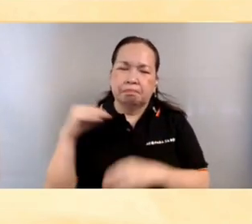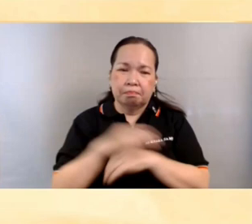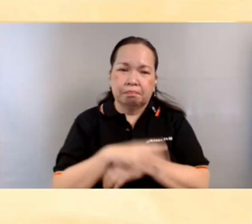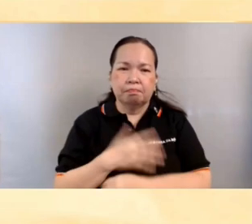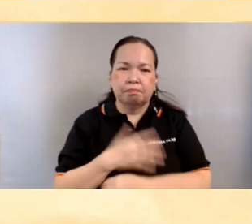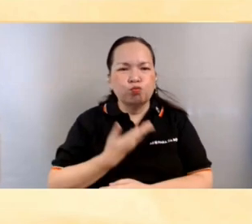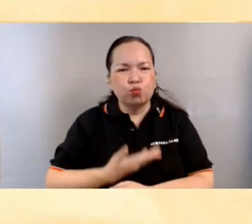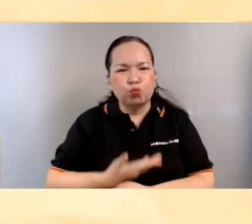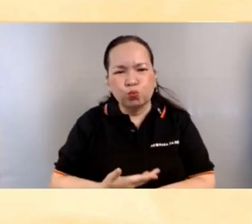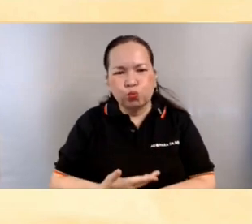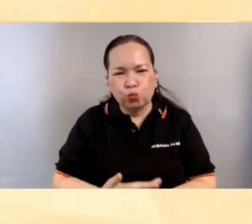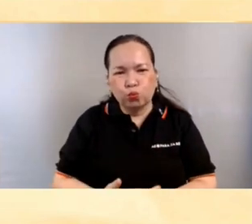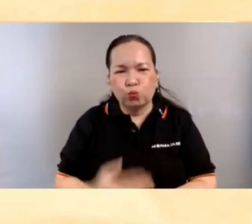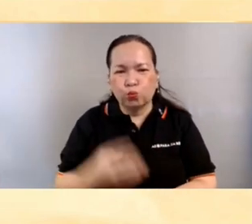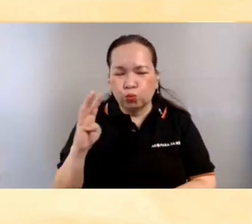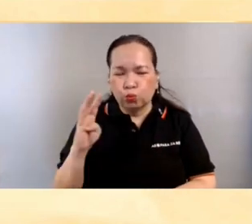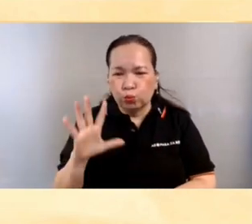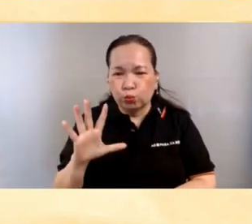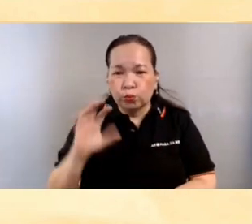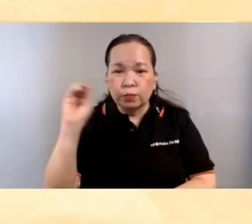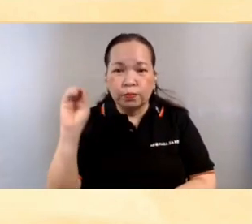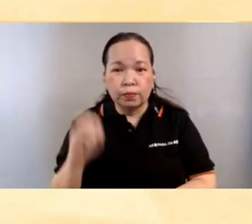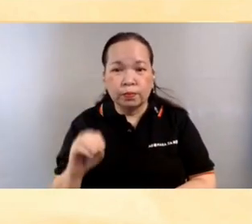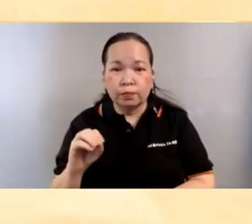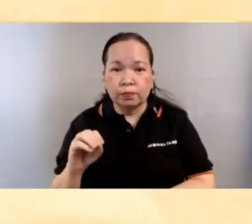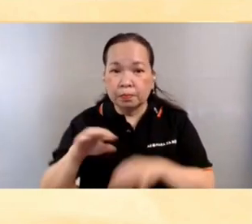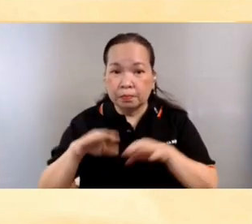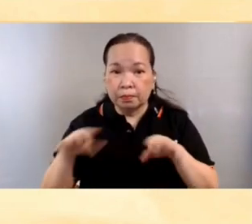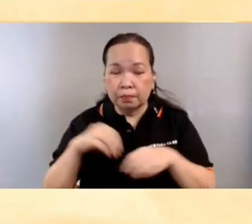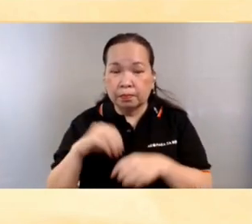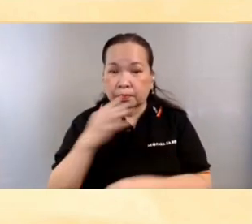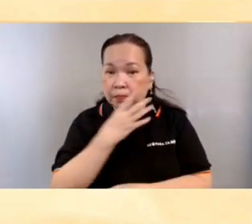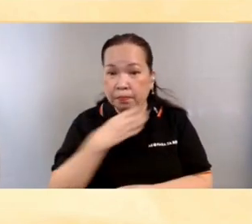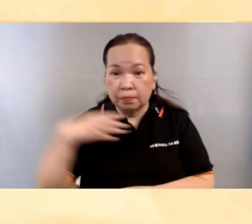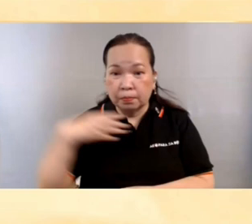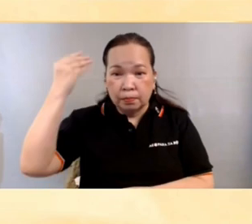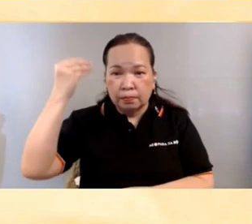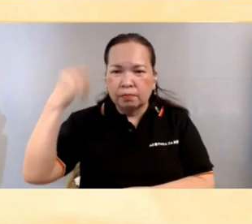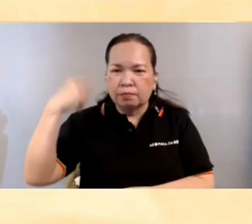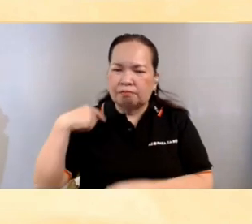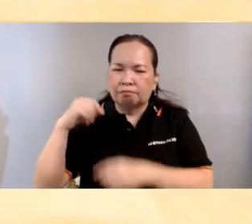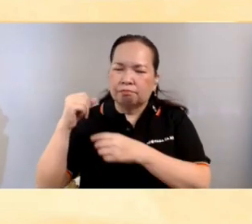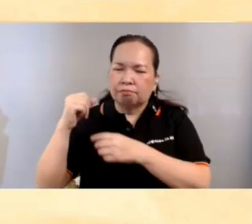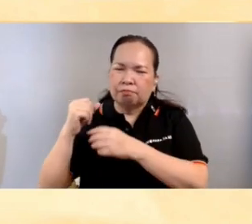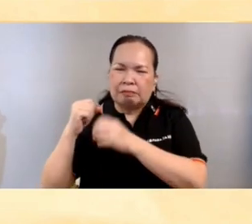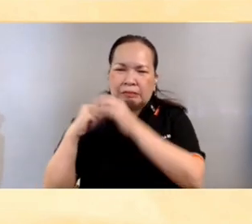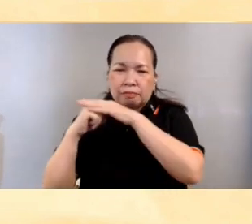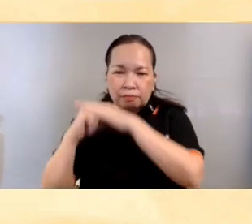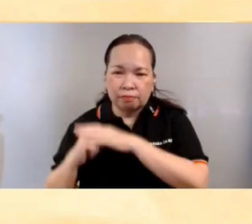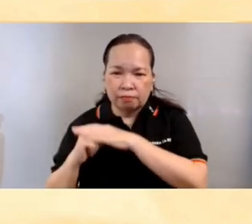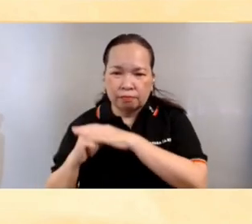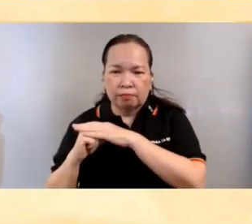children under 5 in BARM are stunted, the highest prevalence in the entire